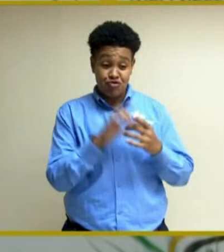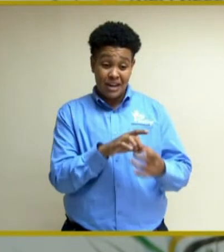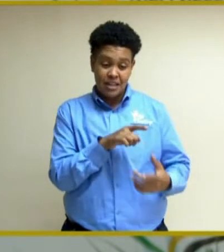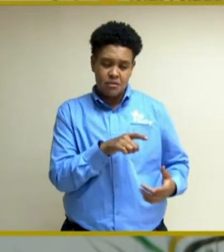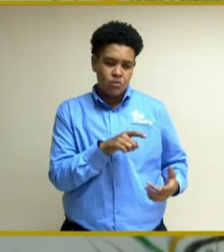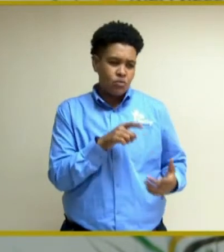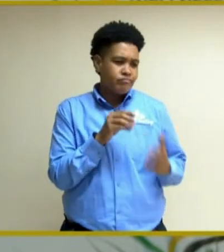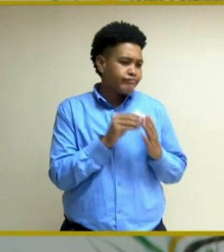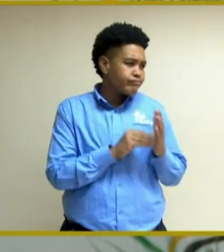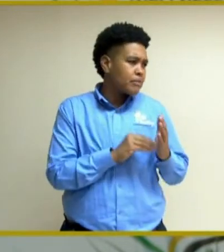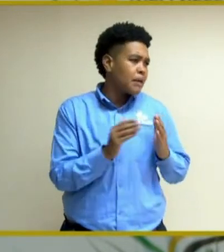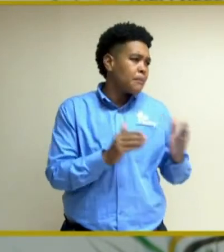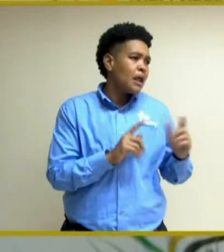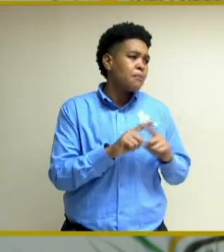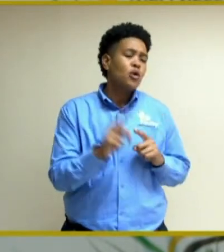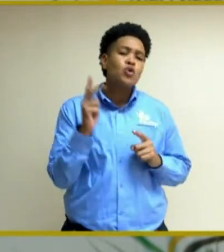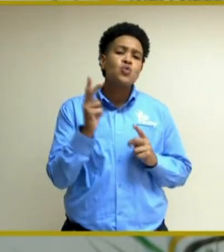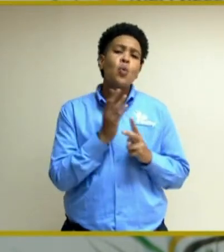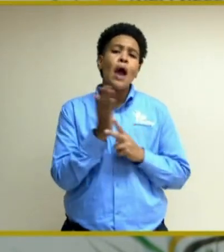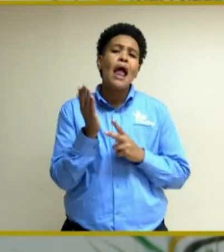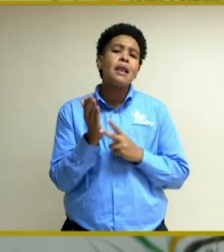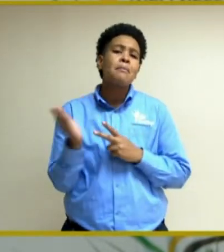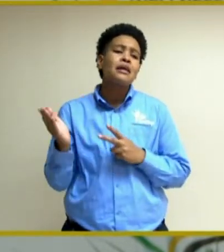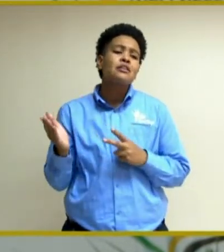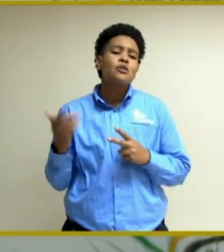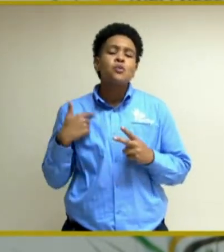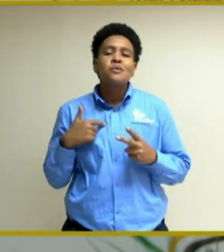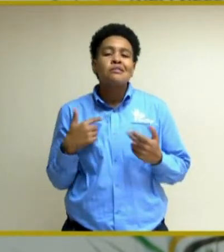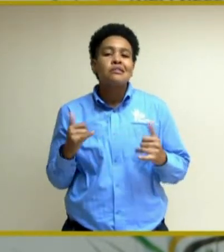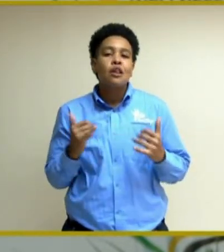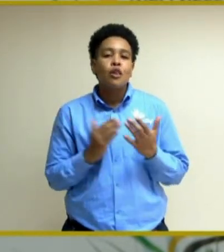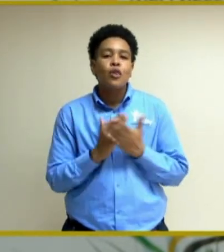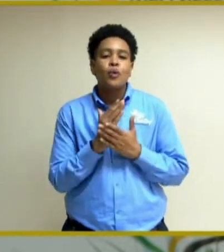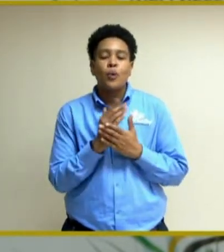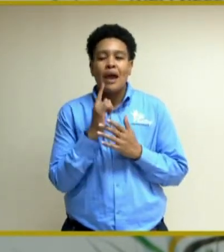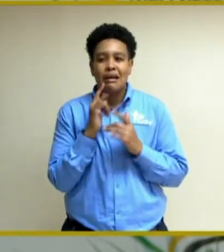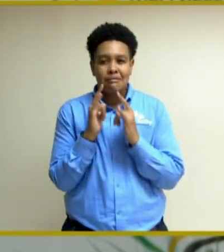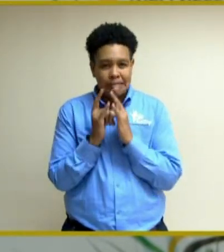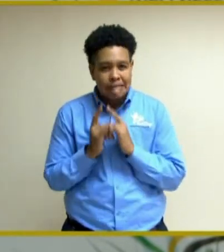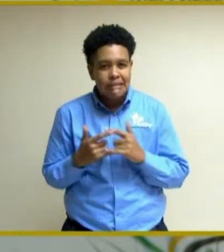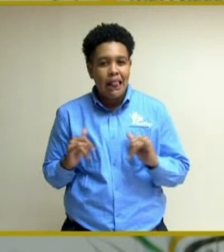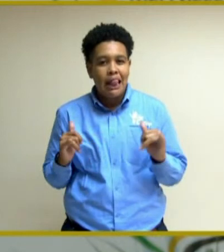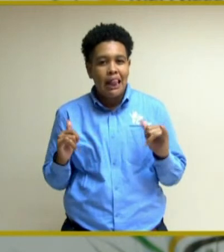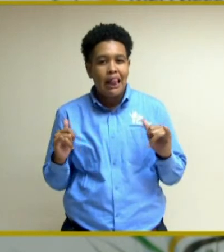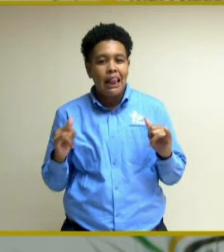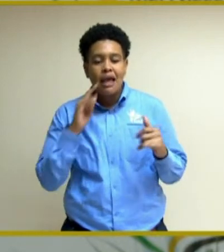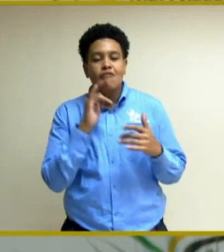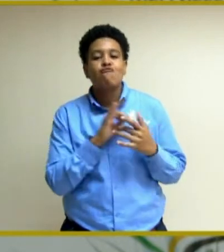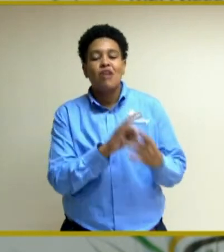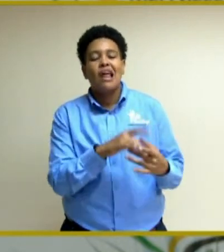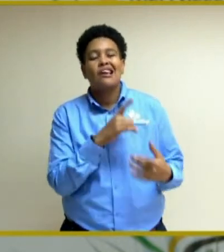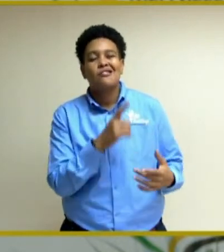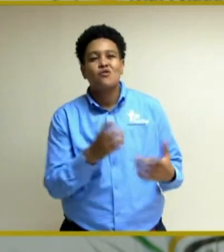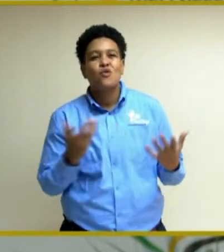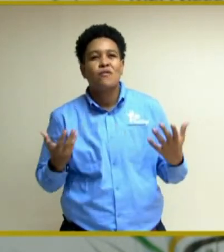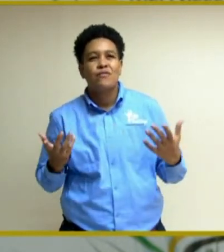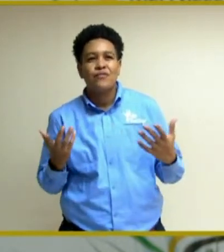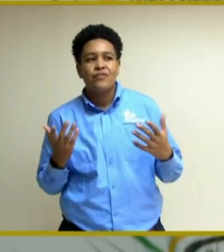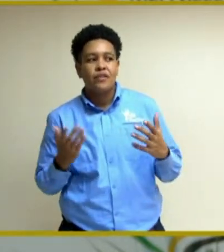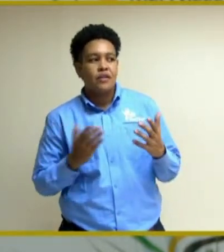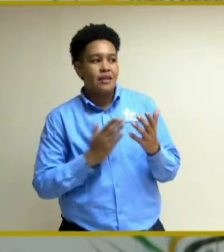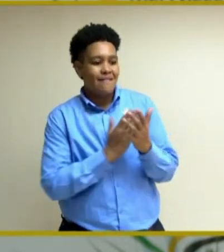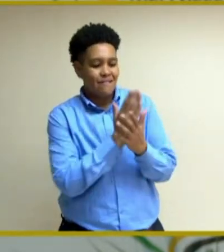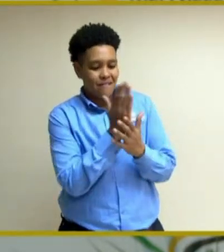but there are two elements of it that we are going through and fine-tuning. as it relates to the phases